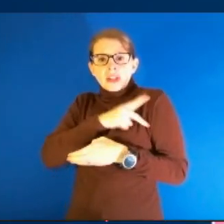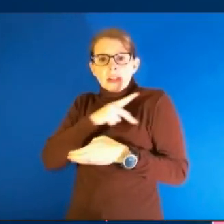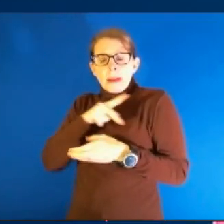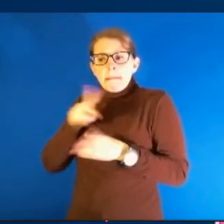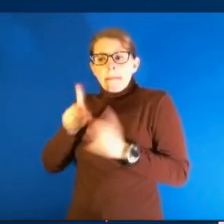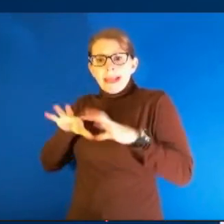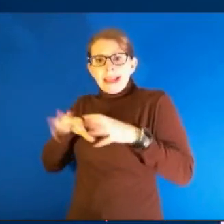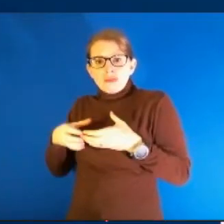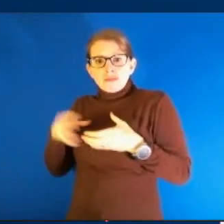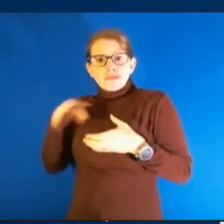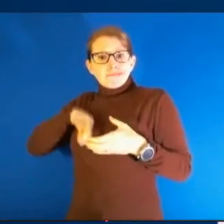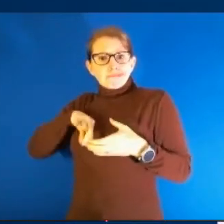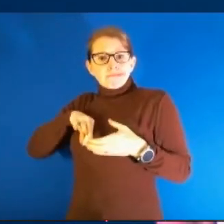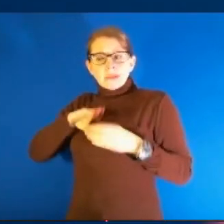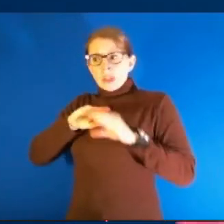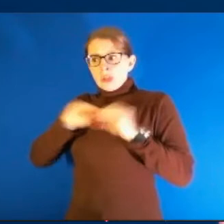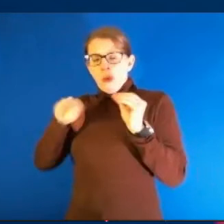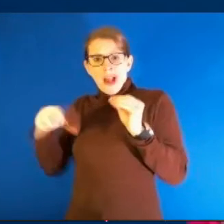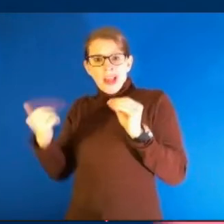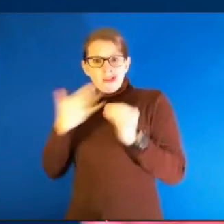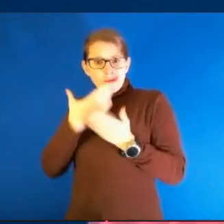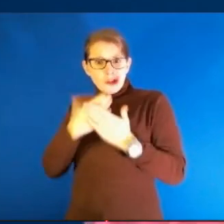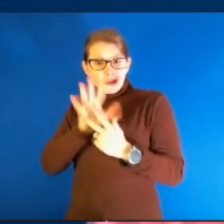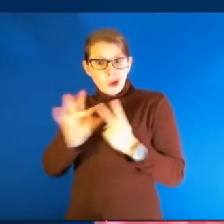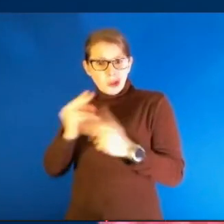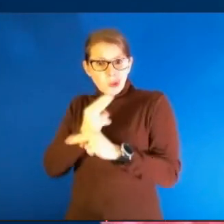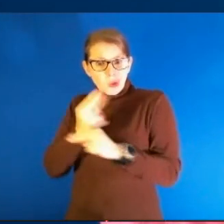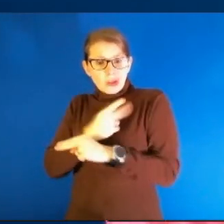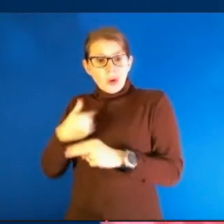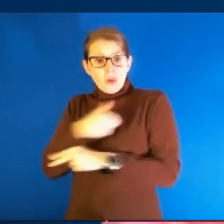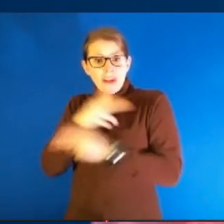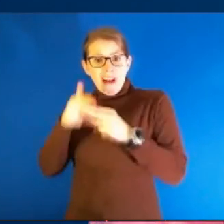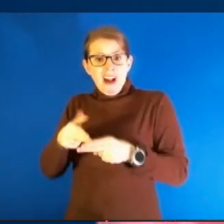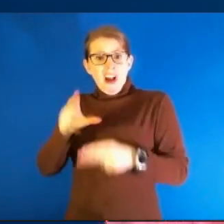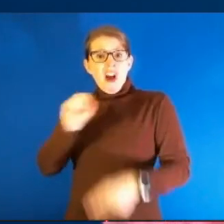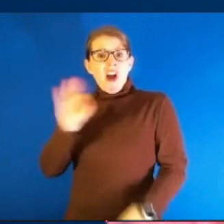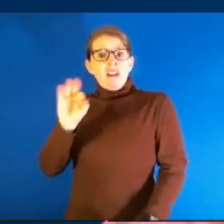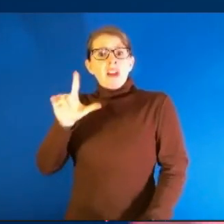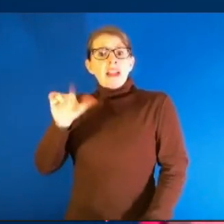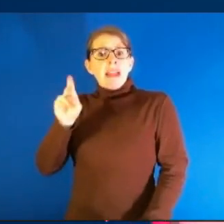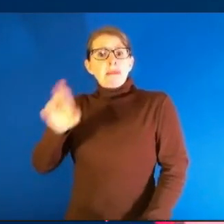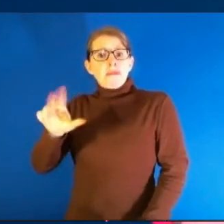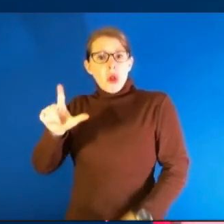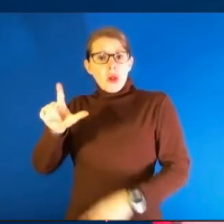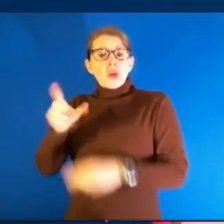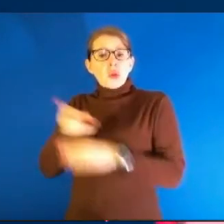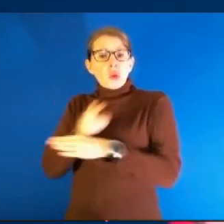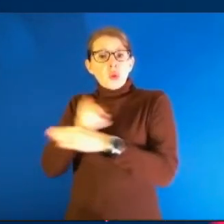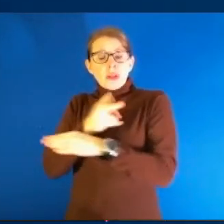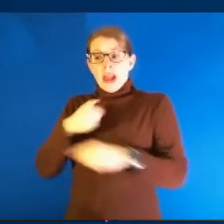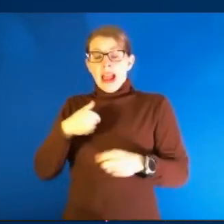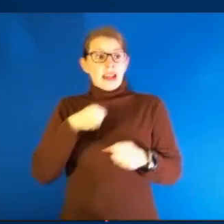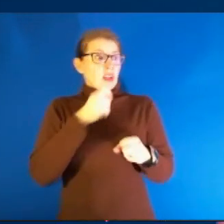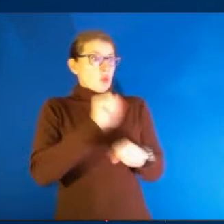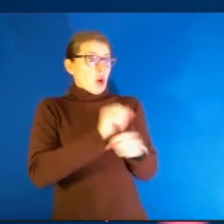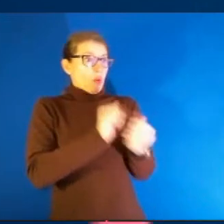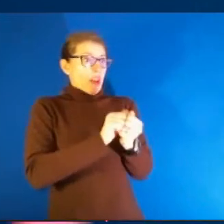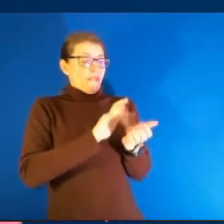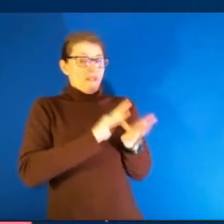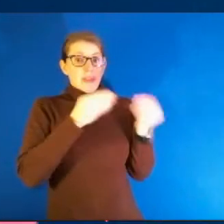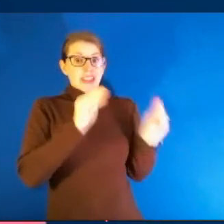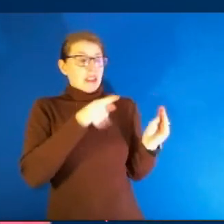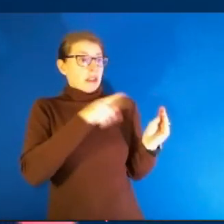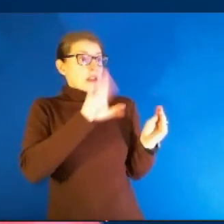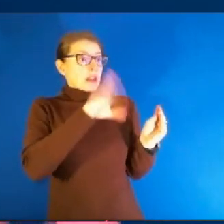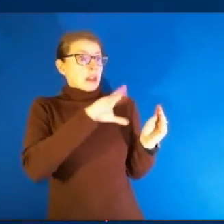have other good choices to use, and we called that an off-label use. And then I had to work with pharmacists to say, including our own, and say, guys, what do you think